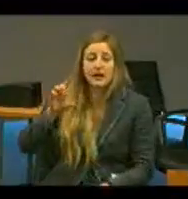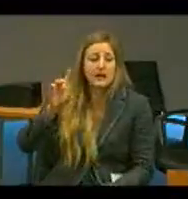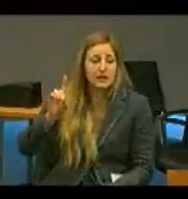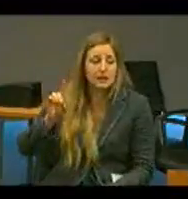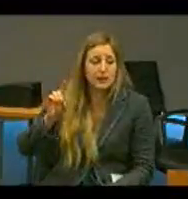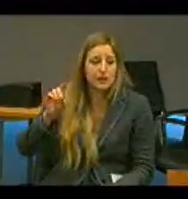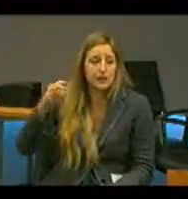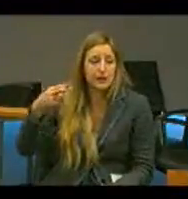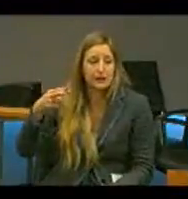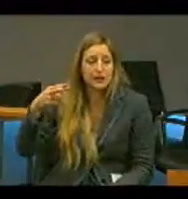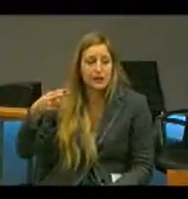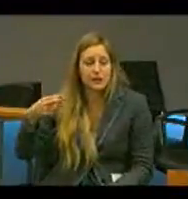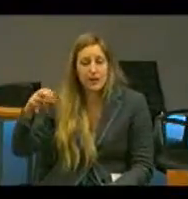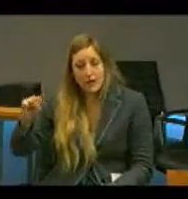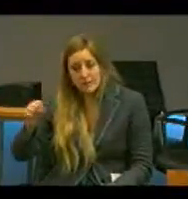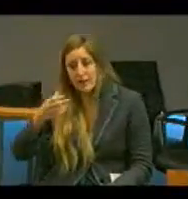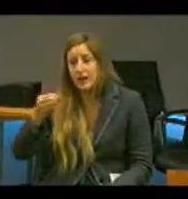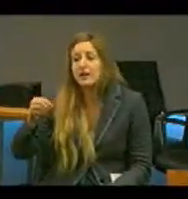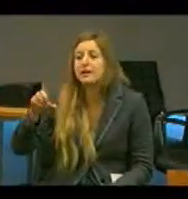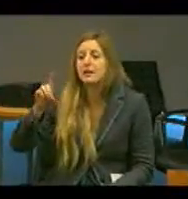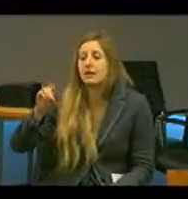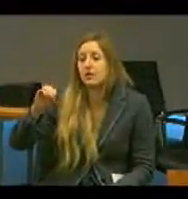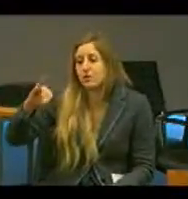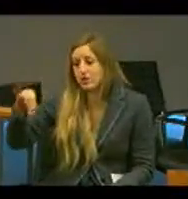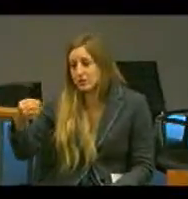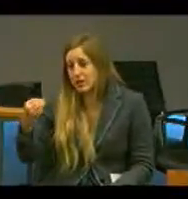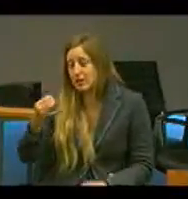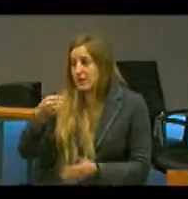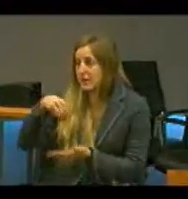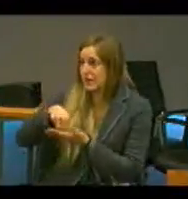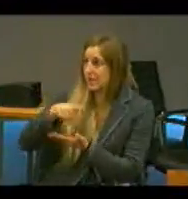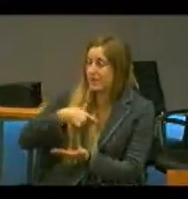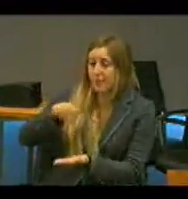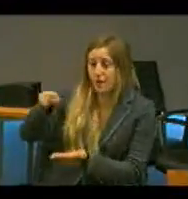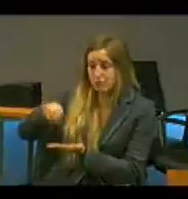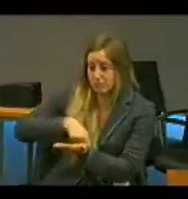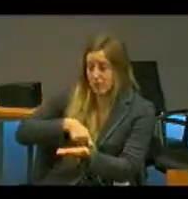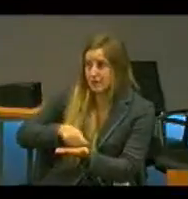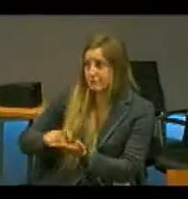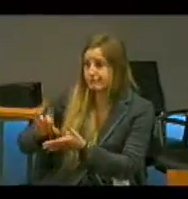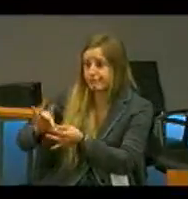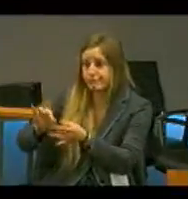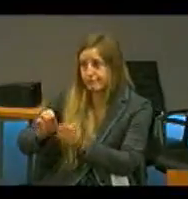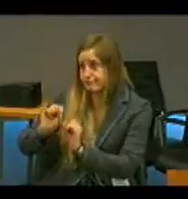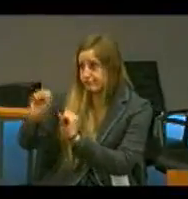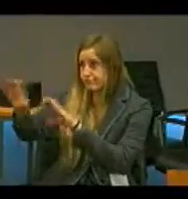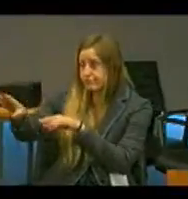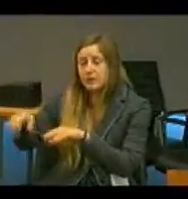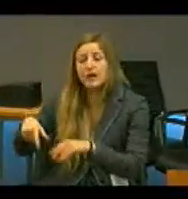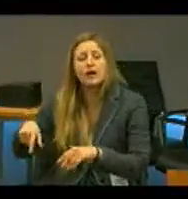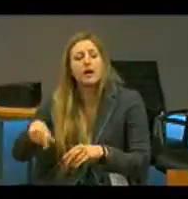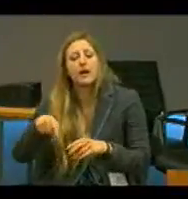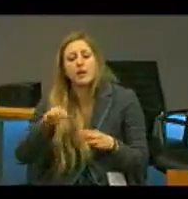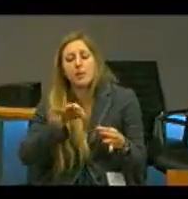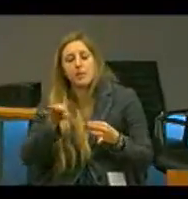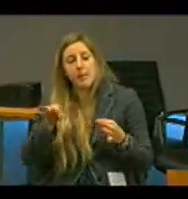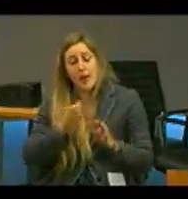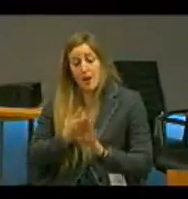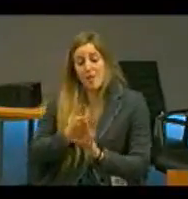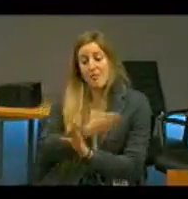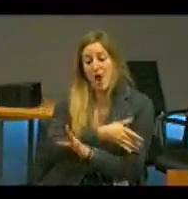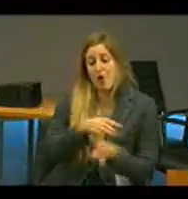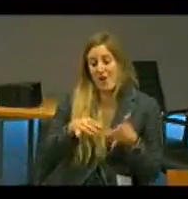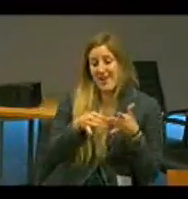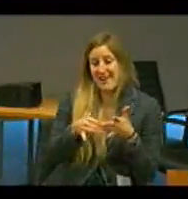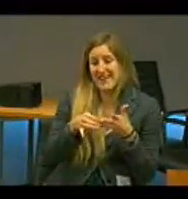HHS and Justice in my written statement urging them to explain that their prior guidance on this